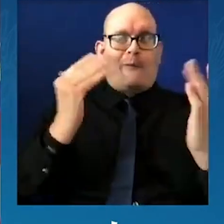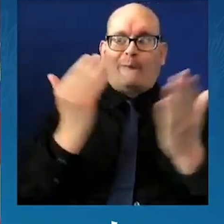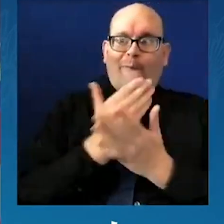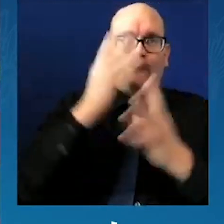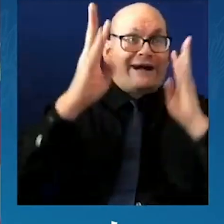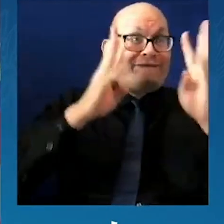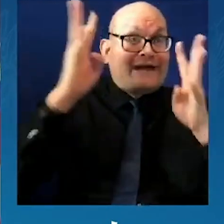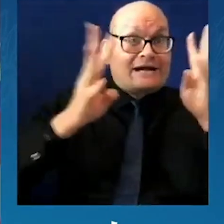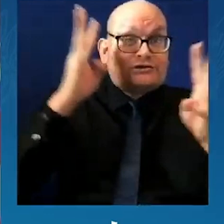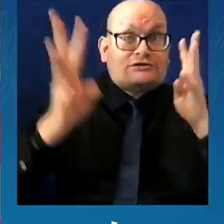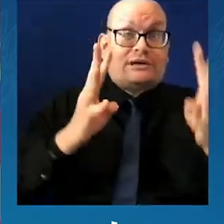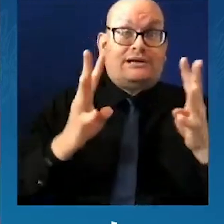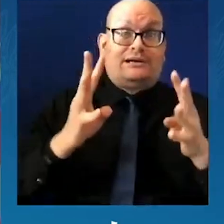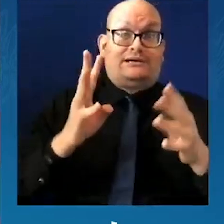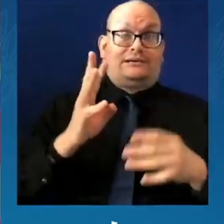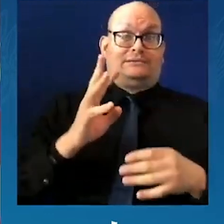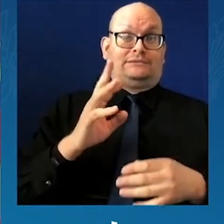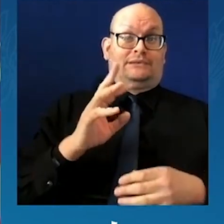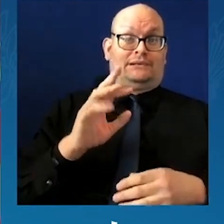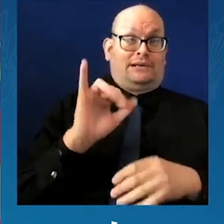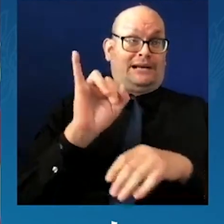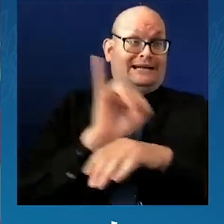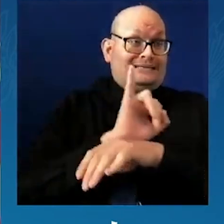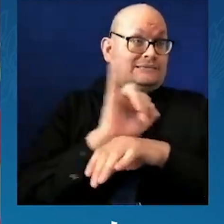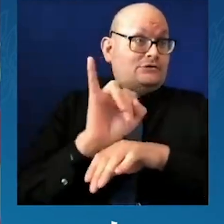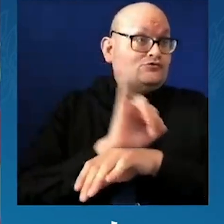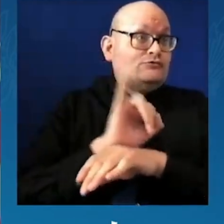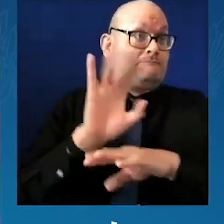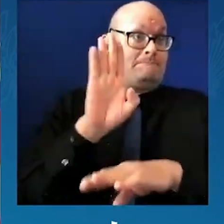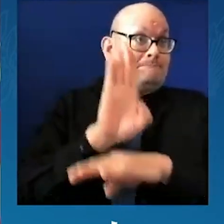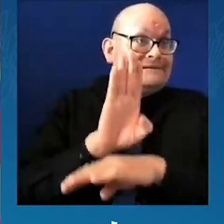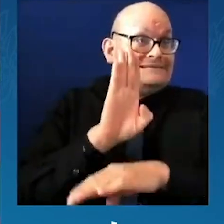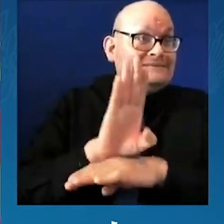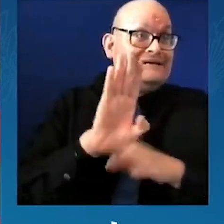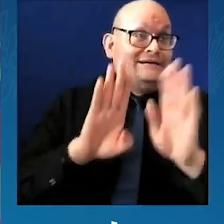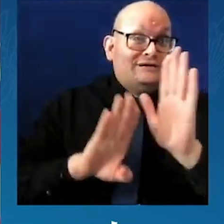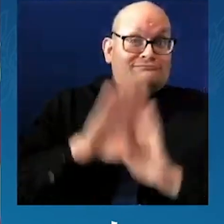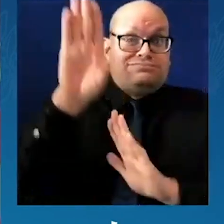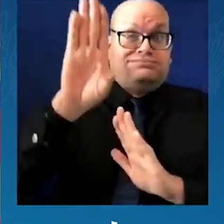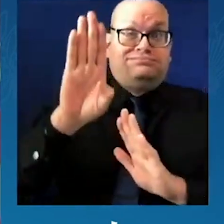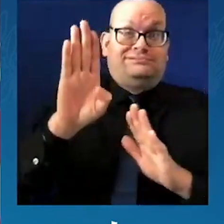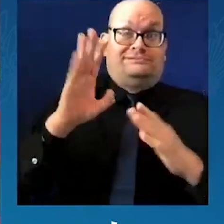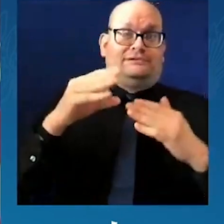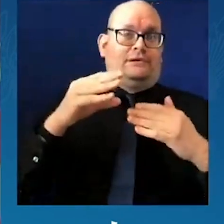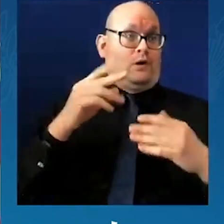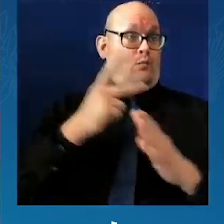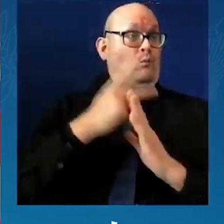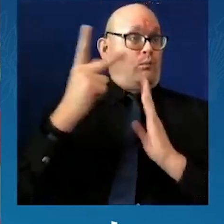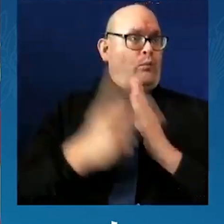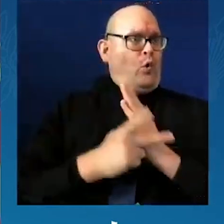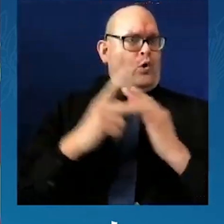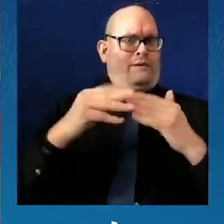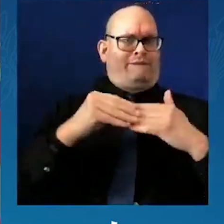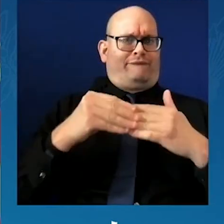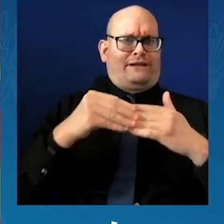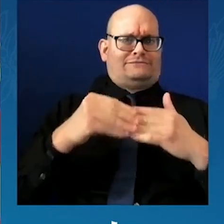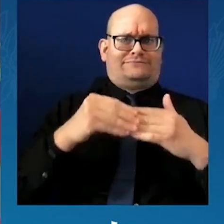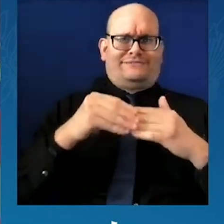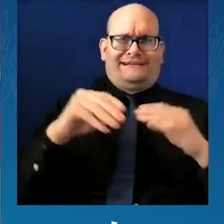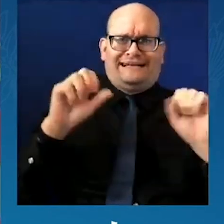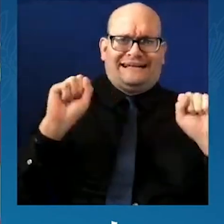These rules will be flexible enough to cover space activities that have not yet even